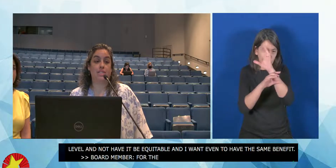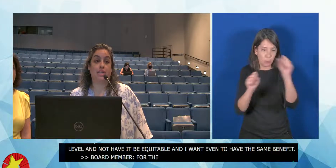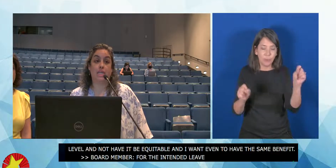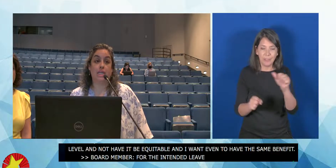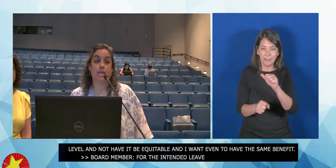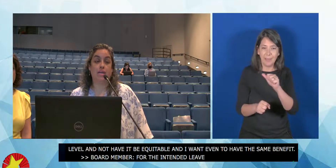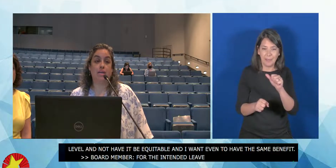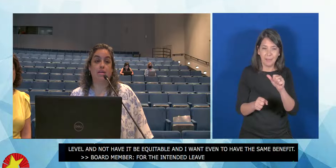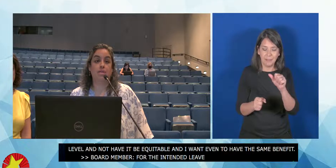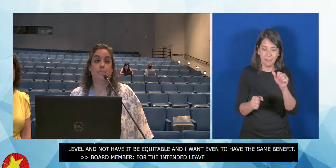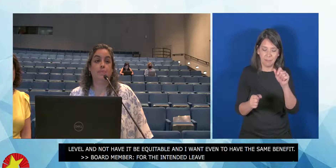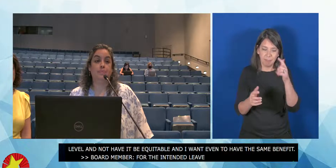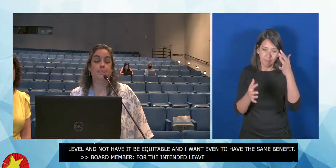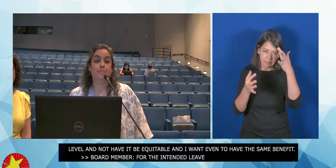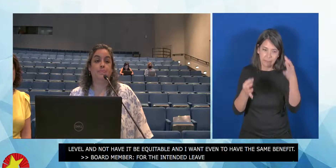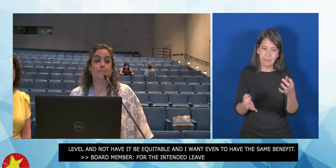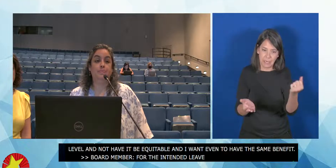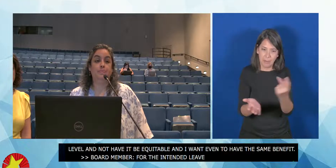the designee.